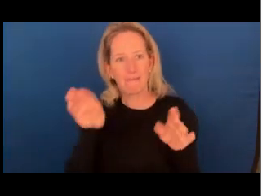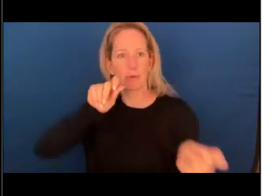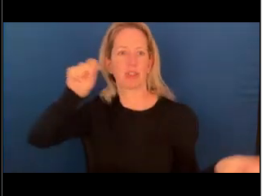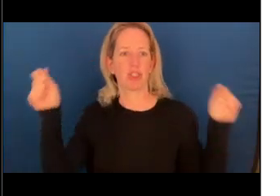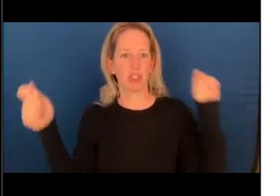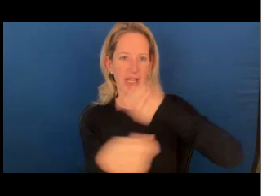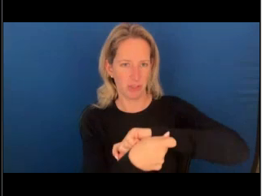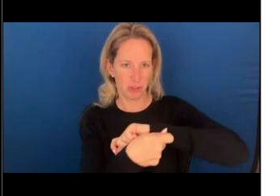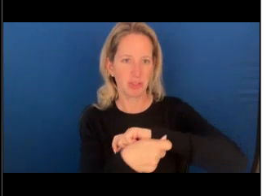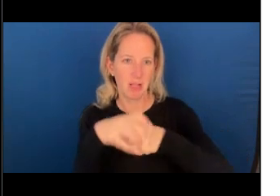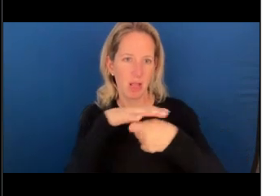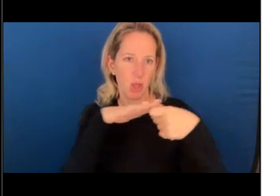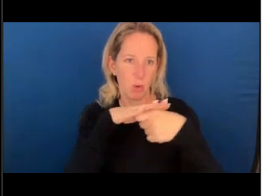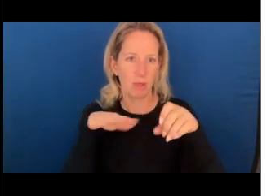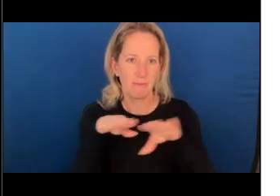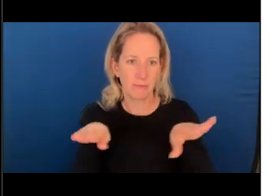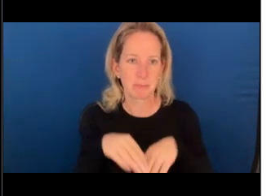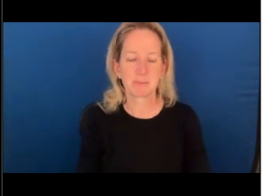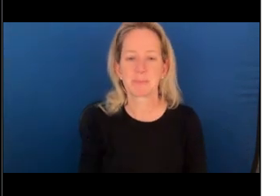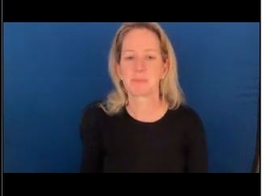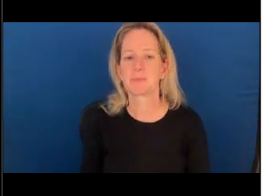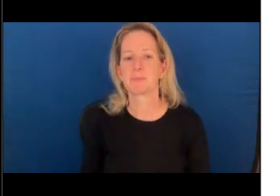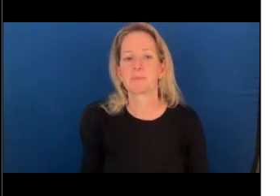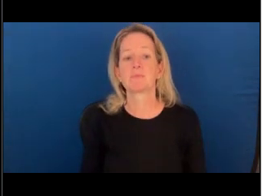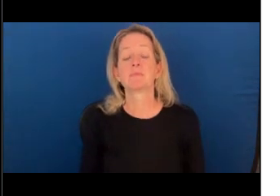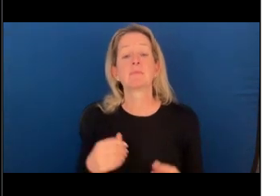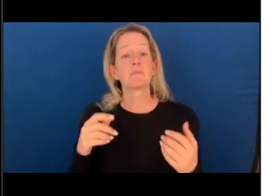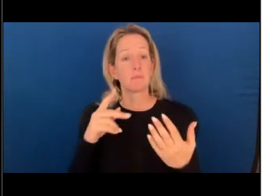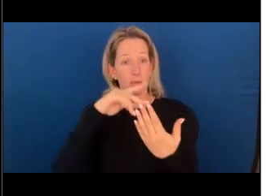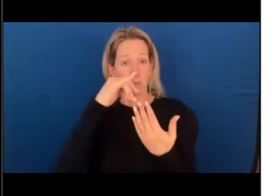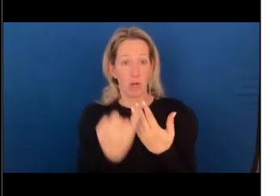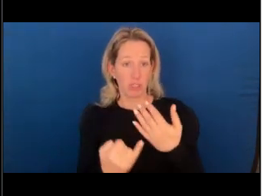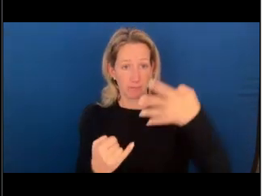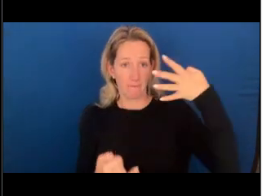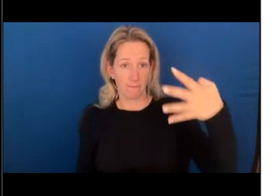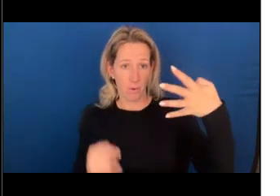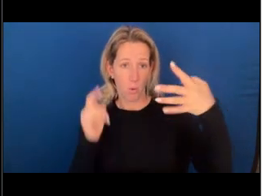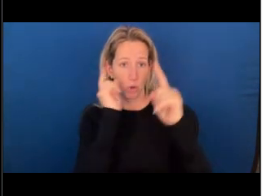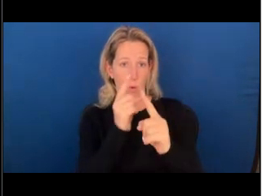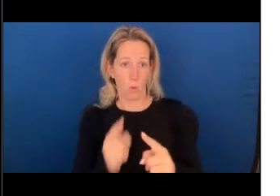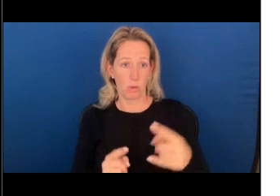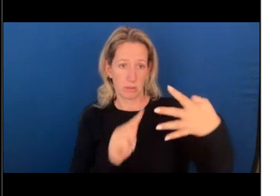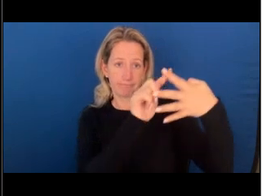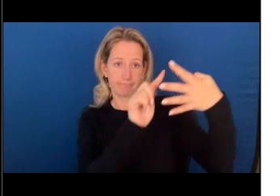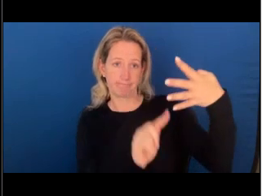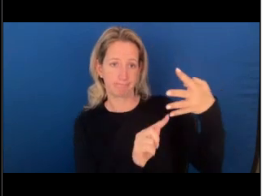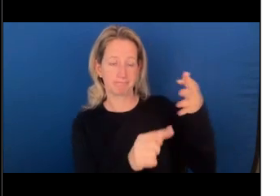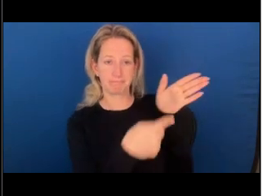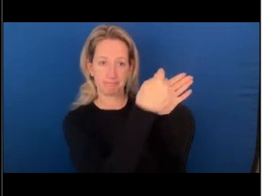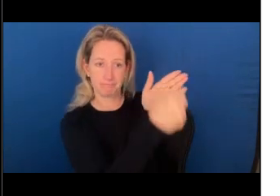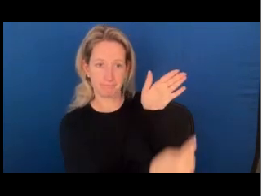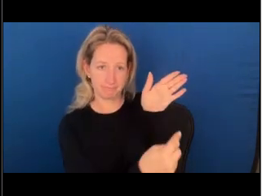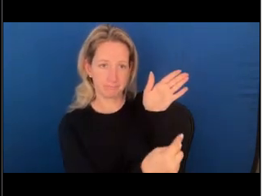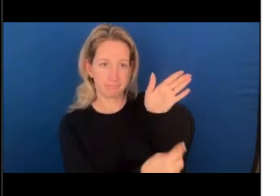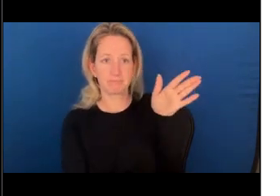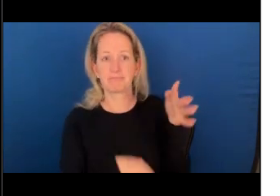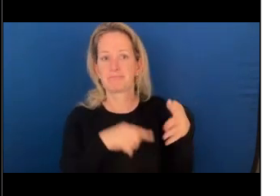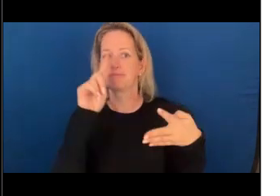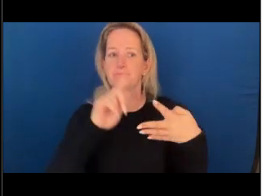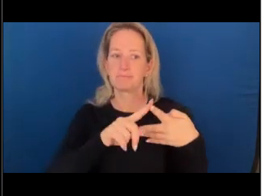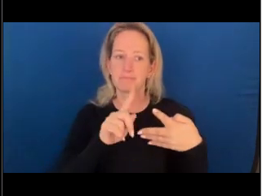scale. Next slide, please. The project has 4 goals. The first is to create a robust and diverse